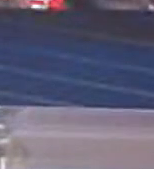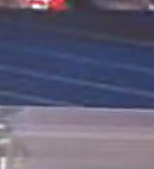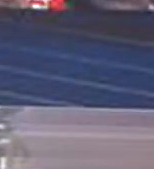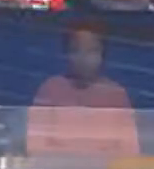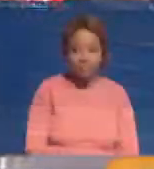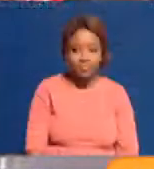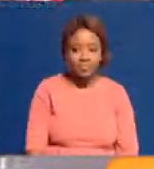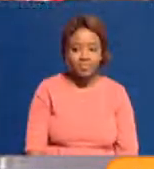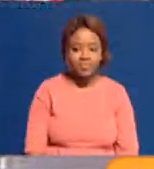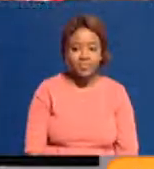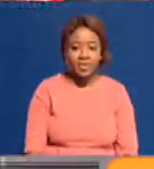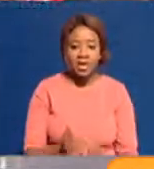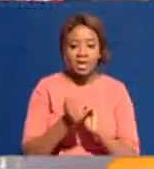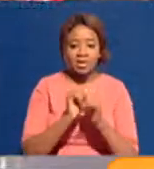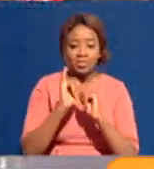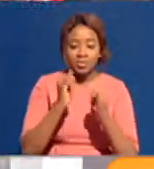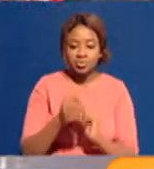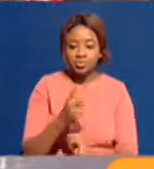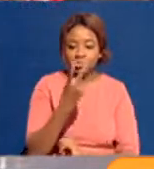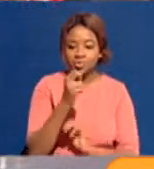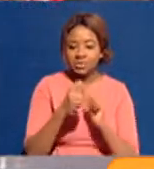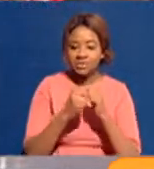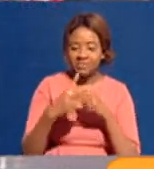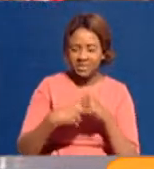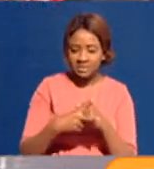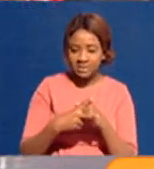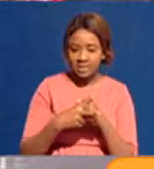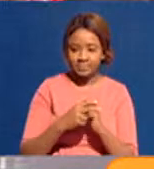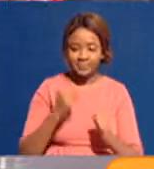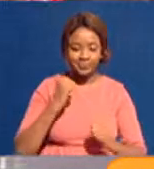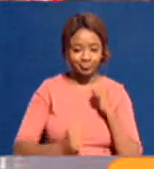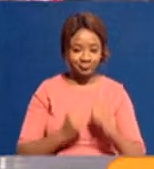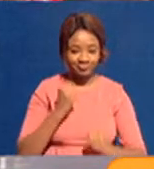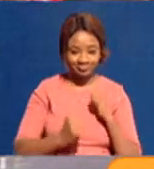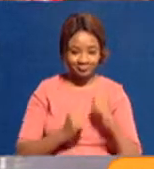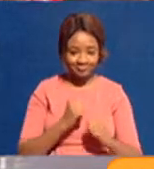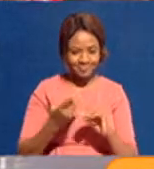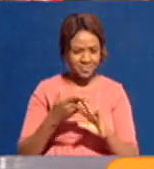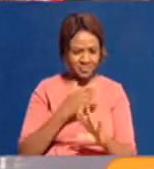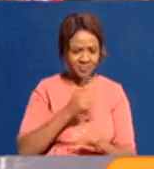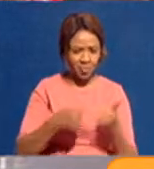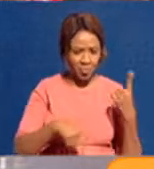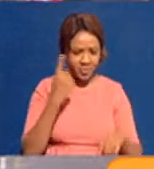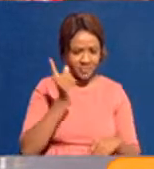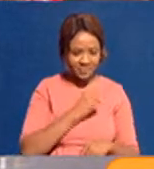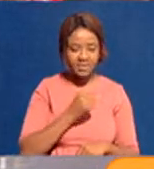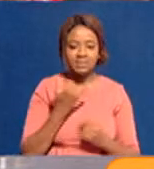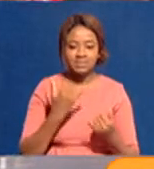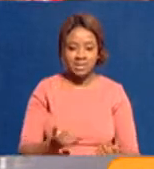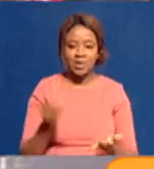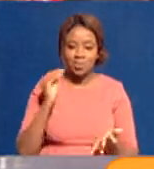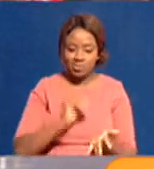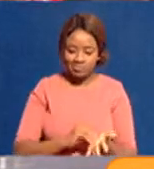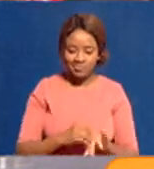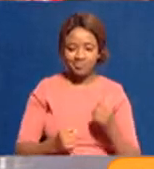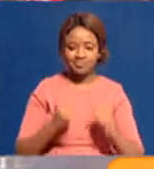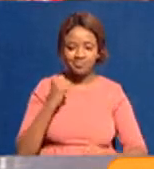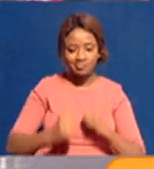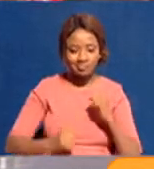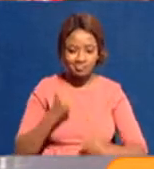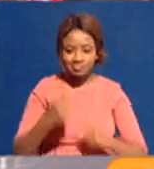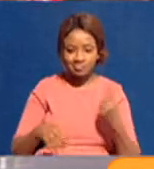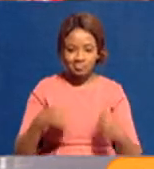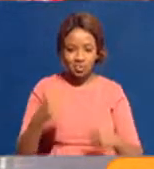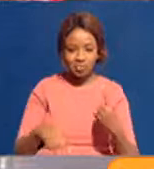It's time for sports, and 2017 World Cross Country Champion Geoffrey Kamworor was in a class of his own as he ruled